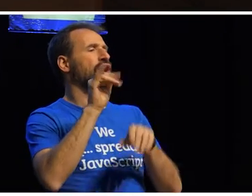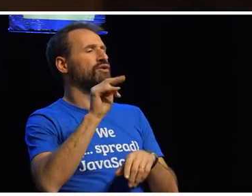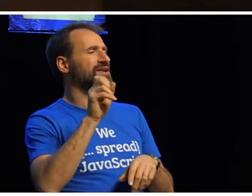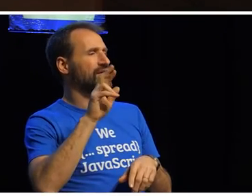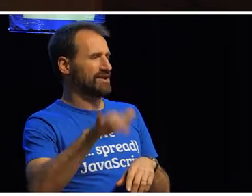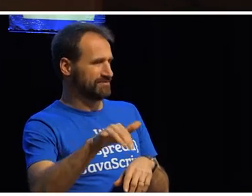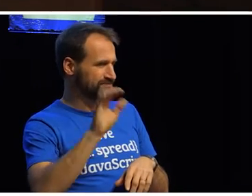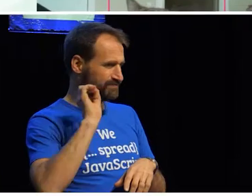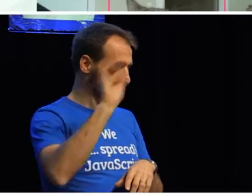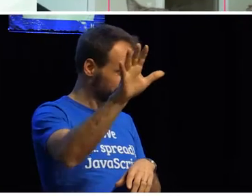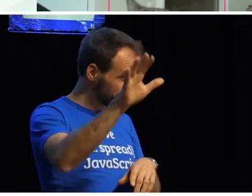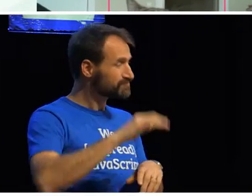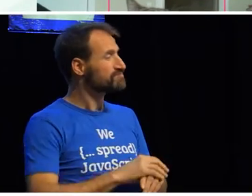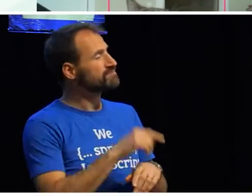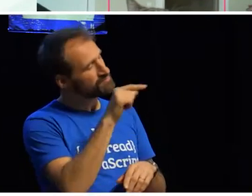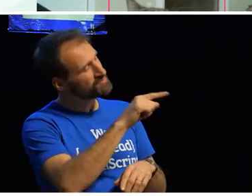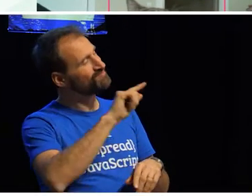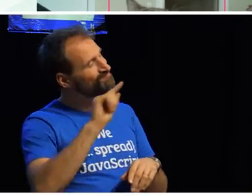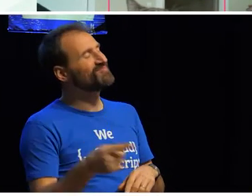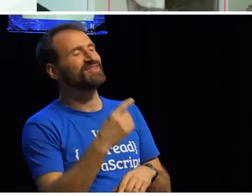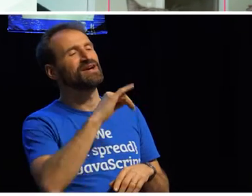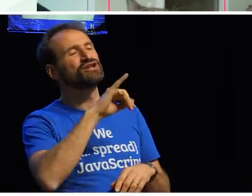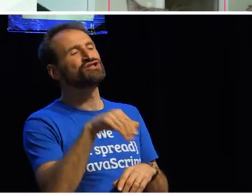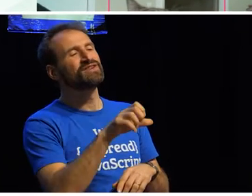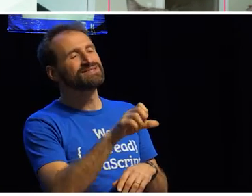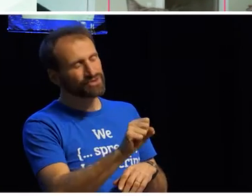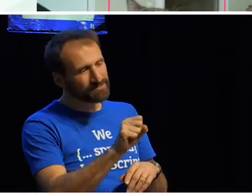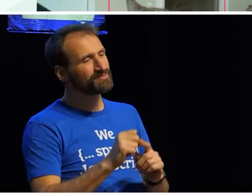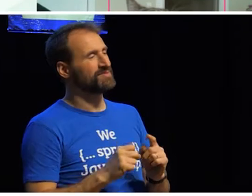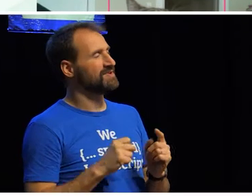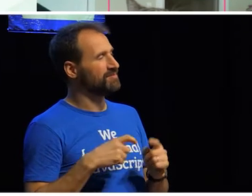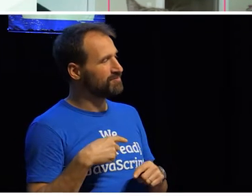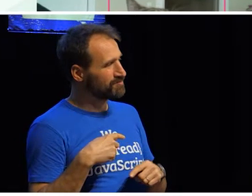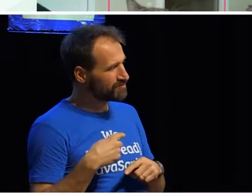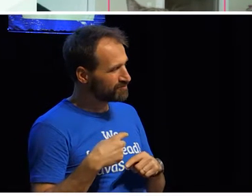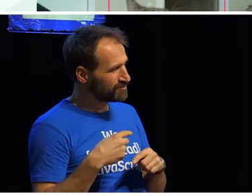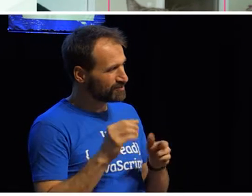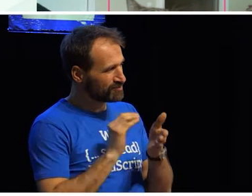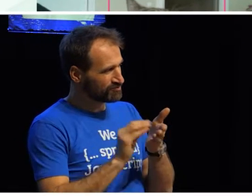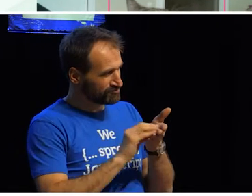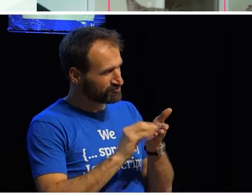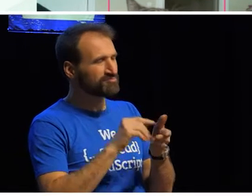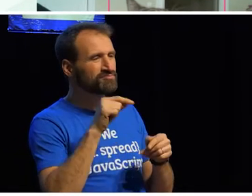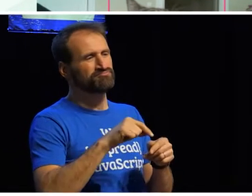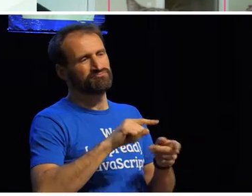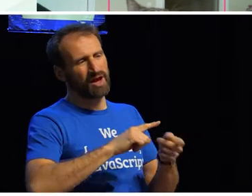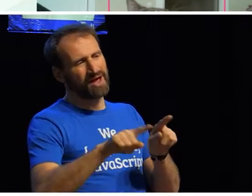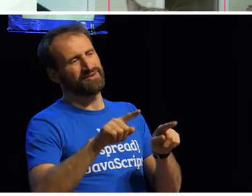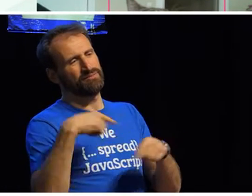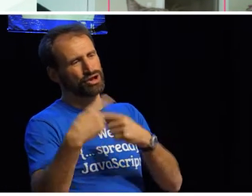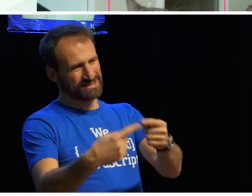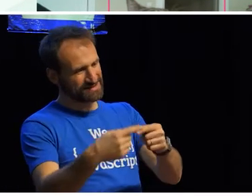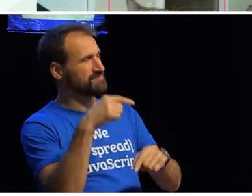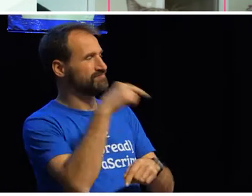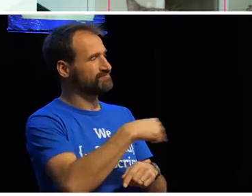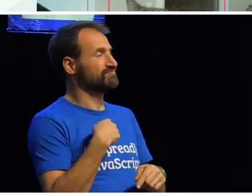So this is another JavaScript, you know, being processed, I mean, running in a different process here. So I'm